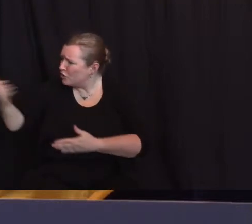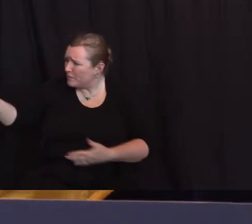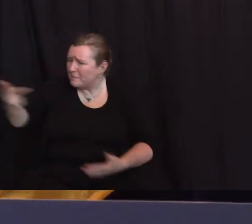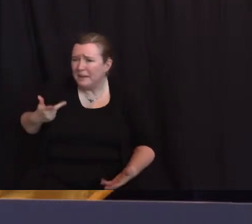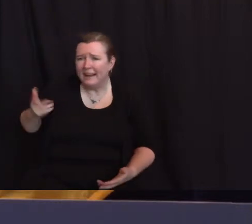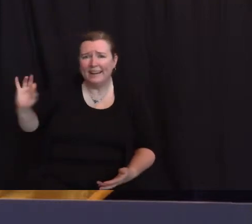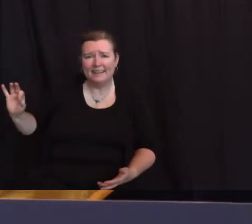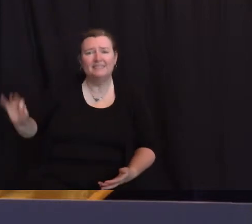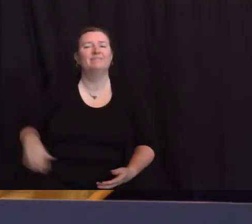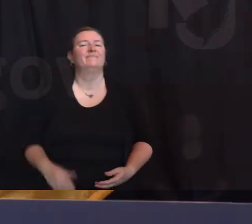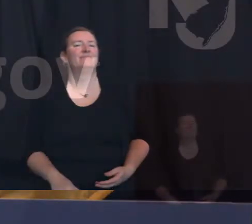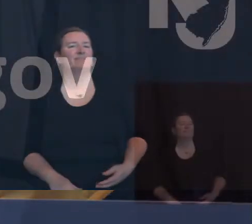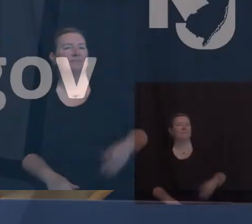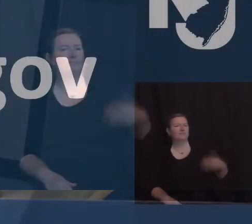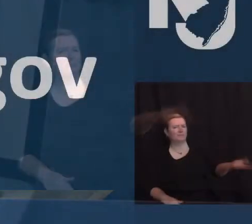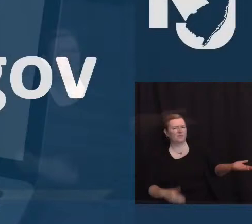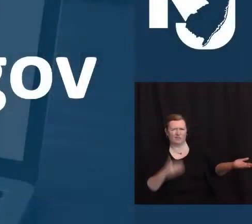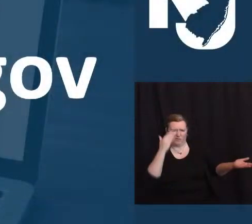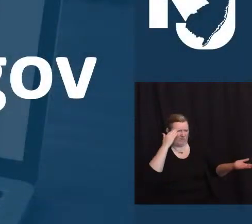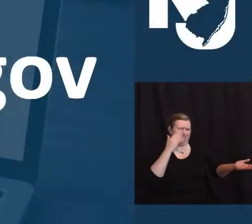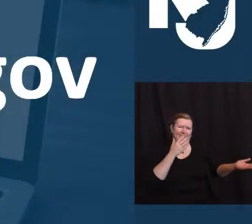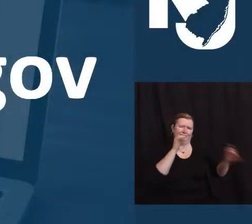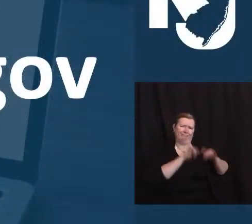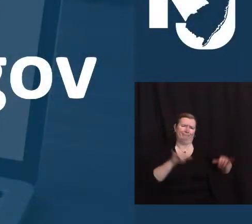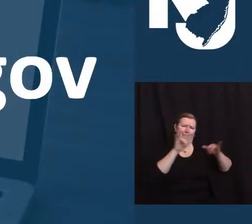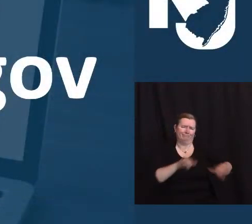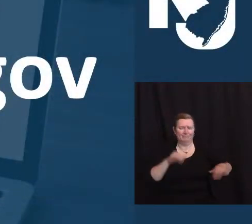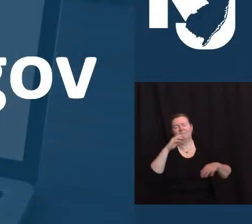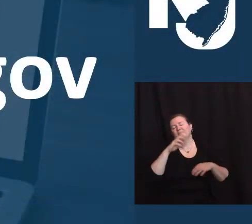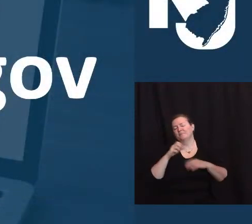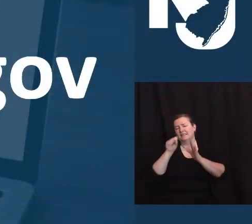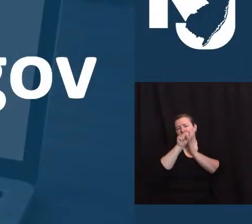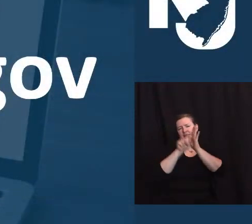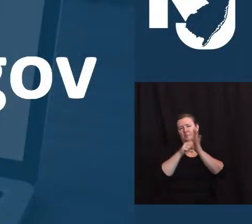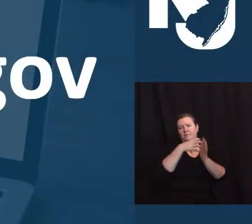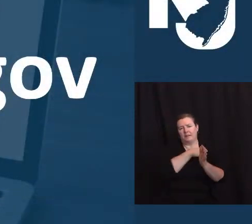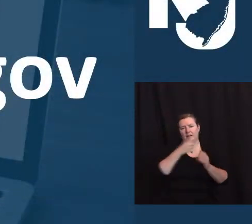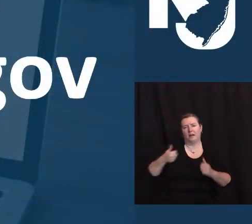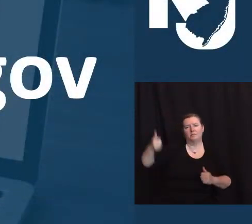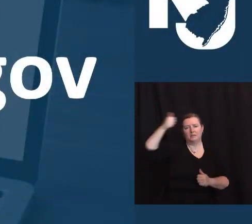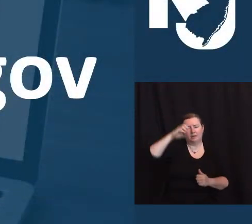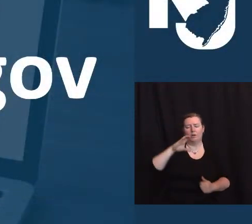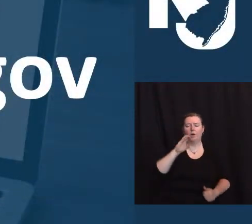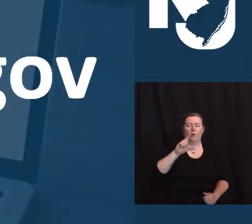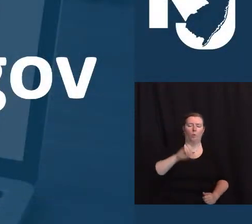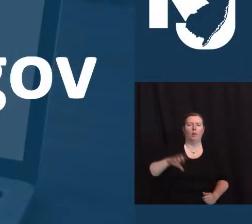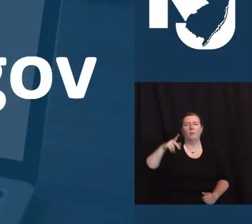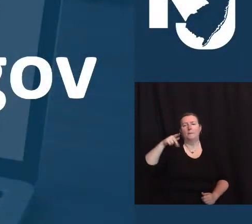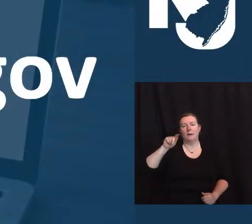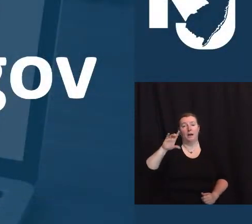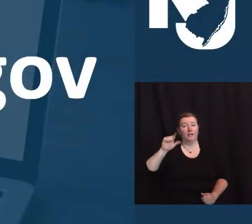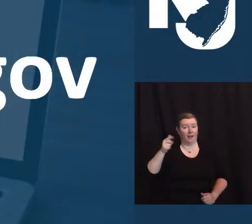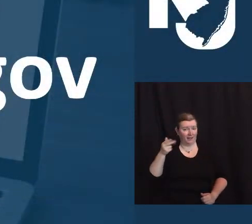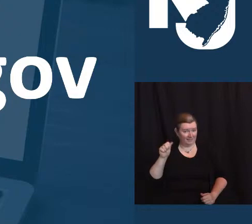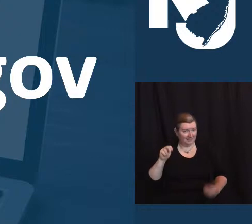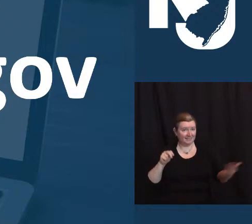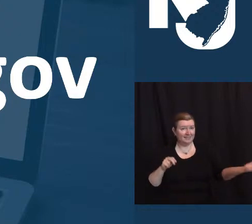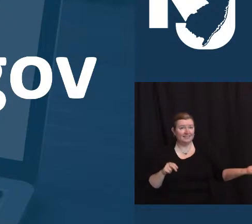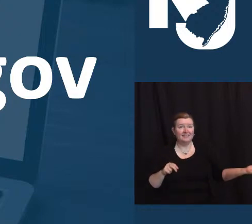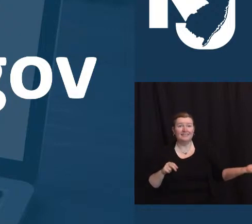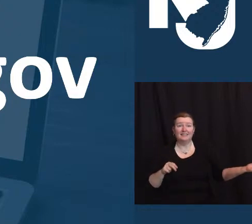needs no introduction, the Superintendent of the State Police, Colonel Pat Callahan, otherwise known as the father of the bride.